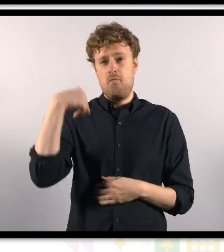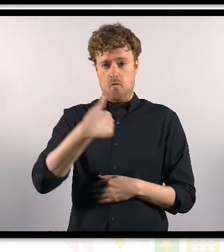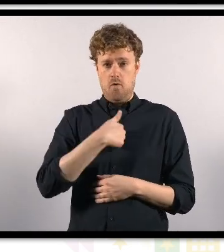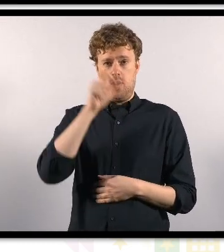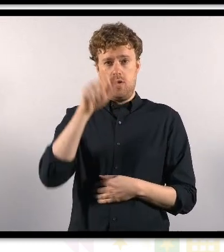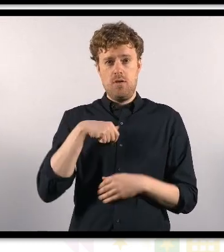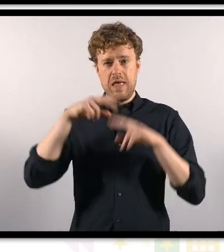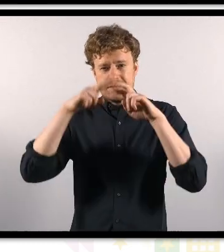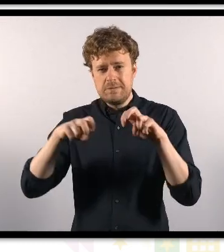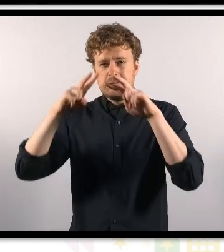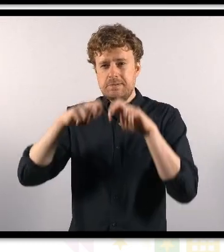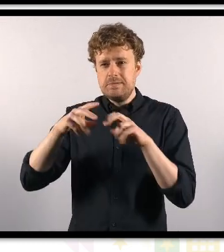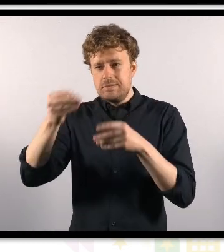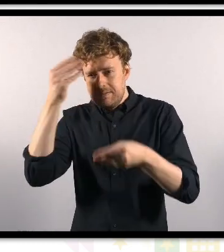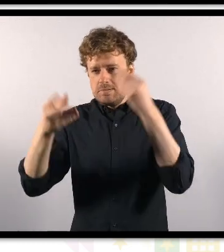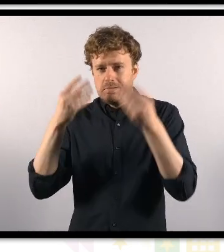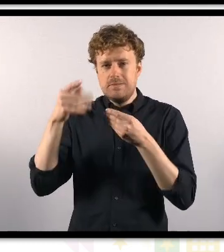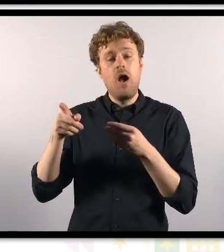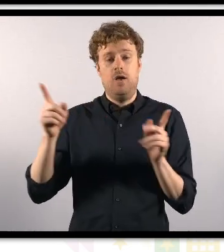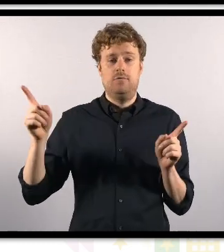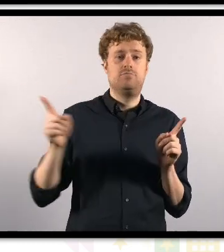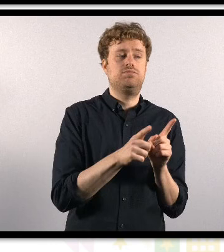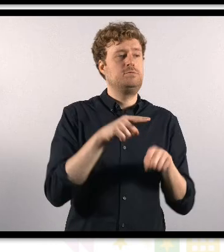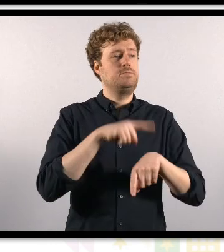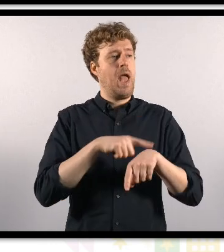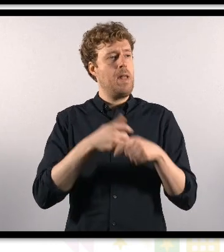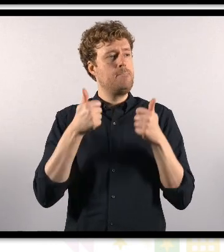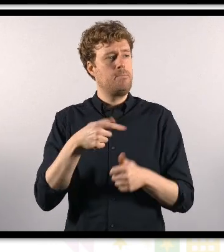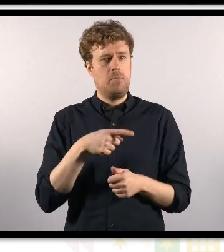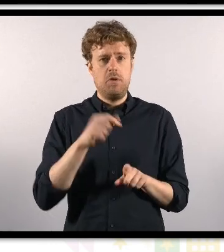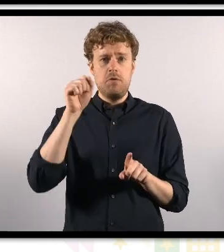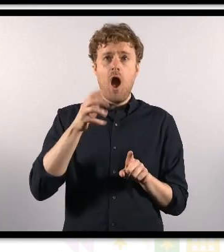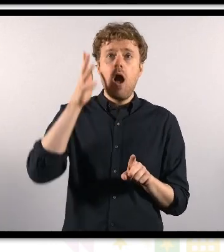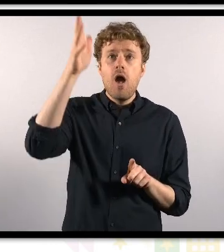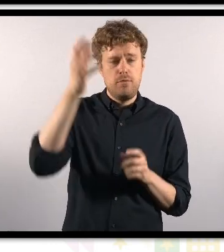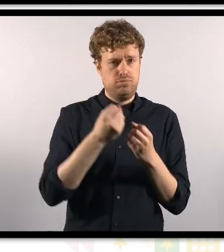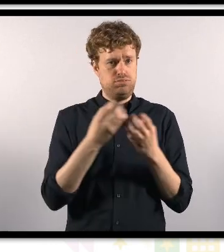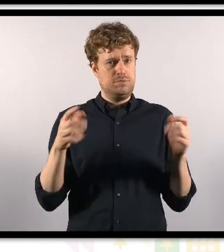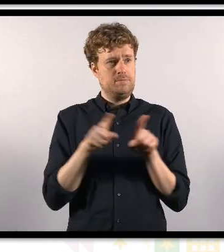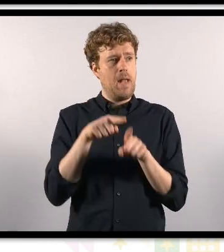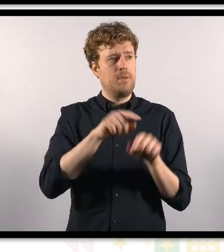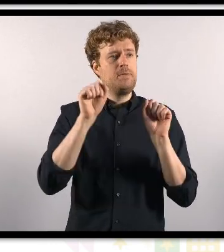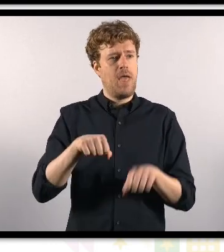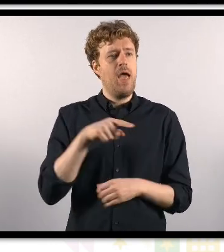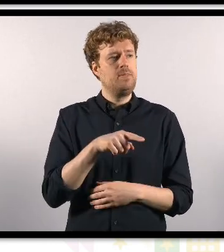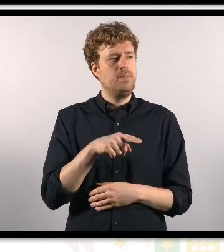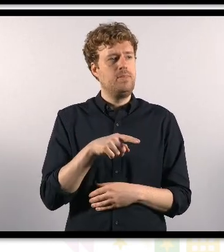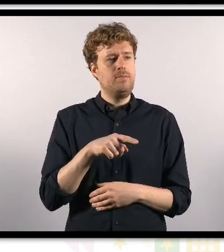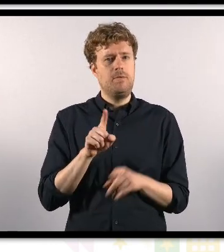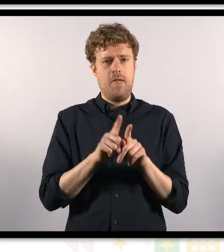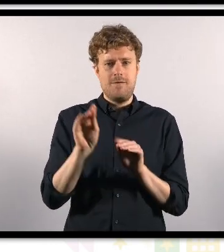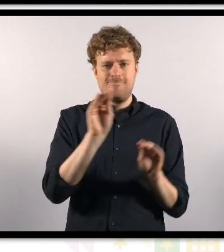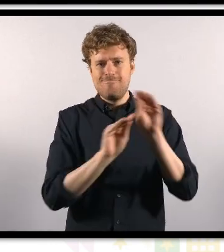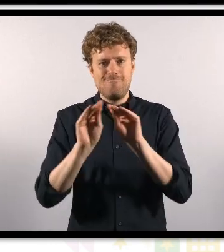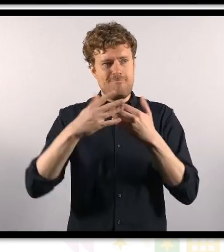start writing PromQL, saying that, tell me how many search requests failed in the last 1 hour. If you have an ability to generate PromQL